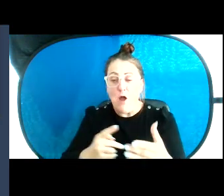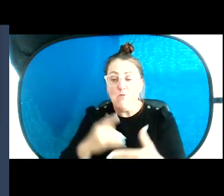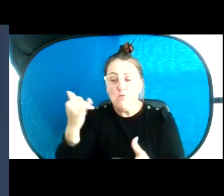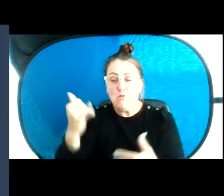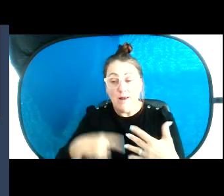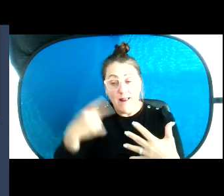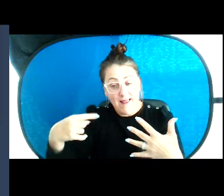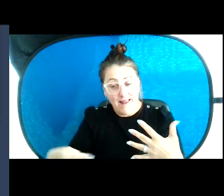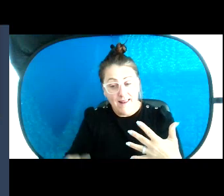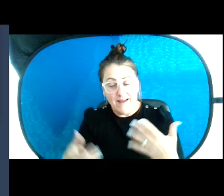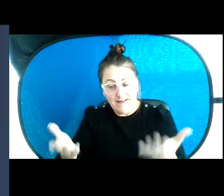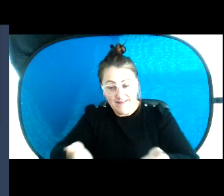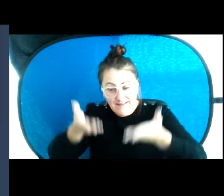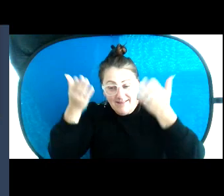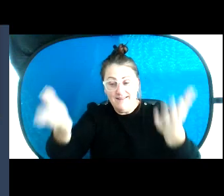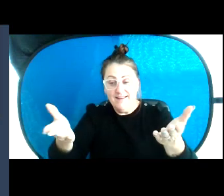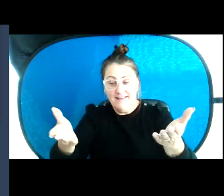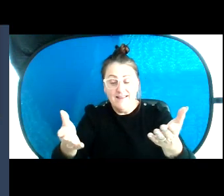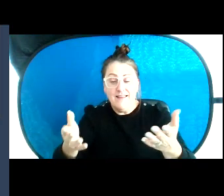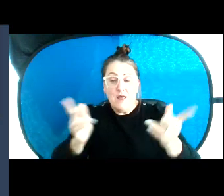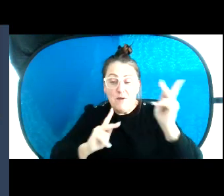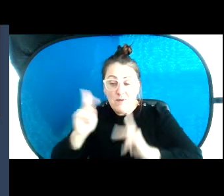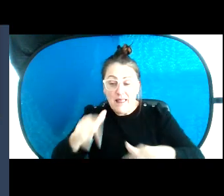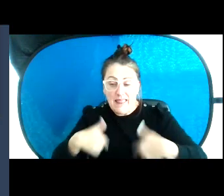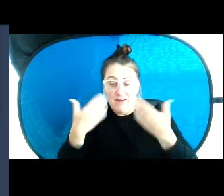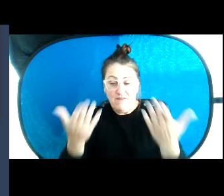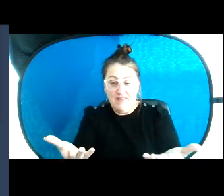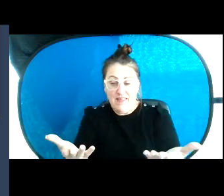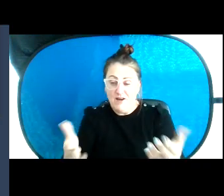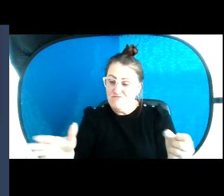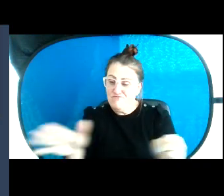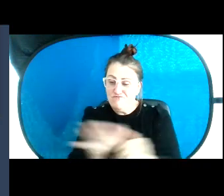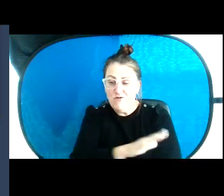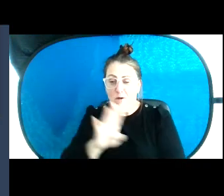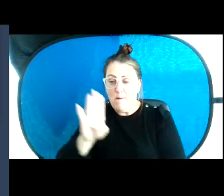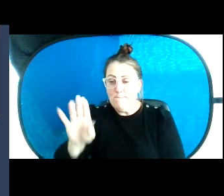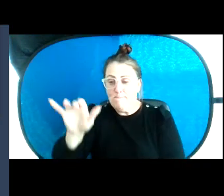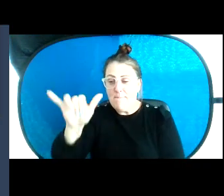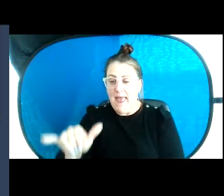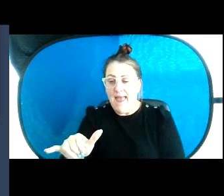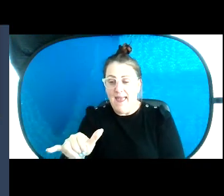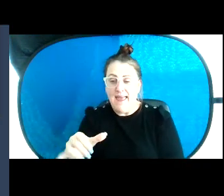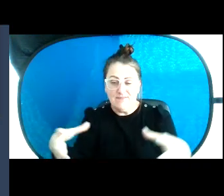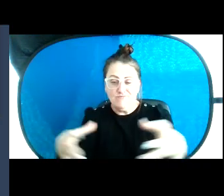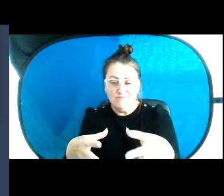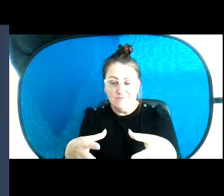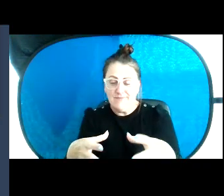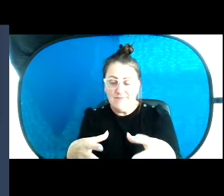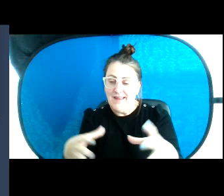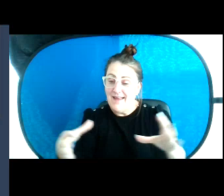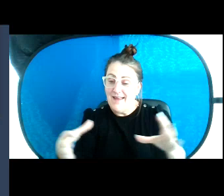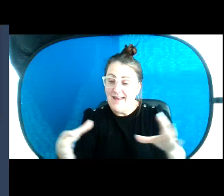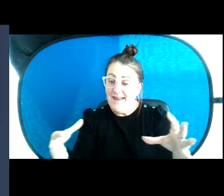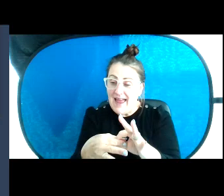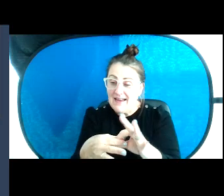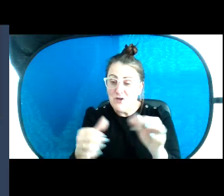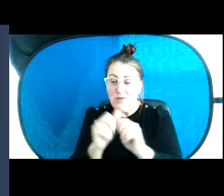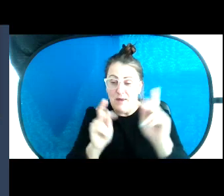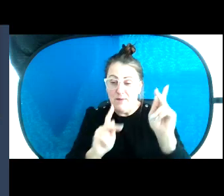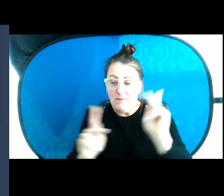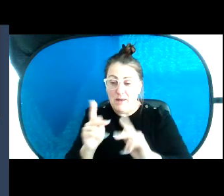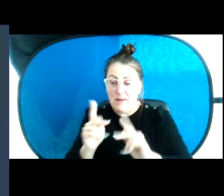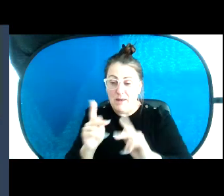the livability for residents in the entire Bay region. It was a pleasure to reconnect with all the officials there and the